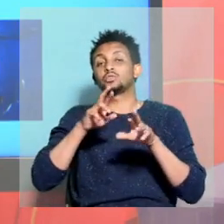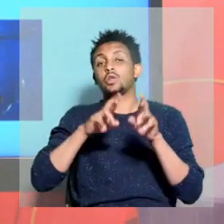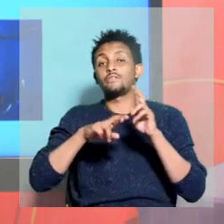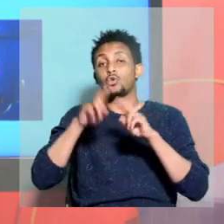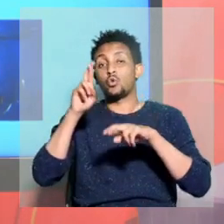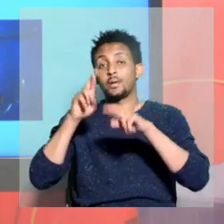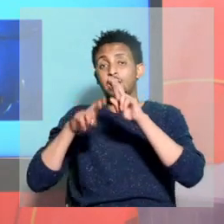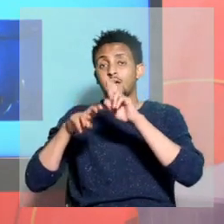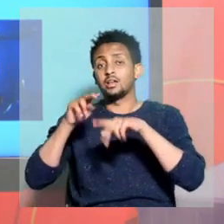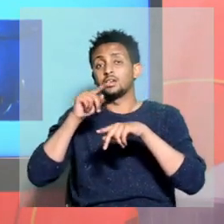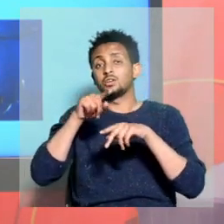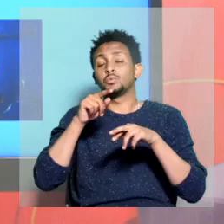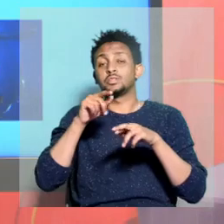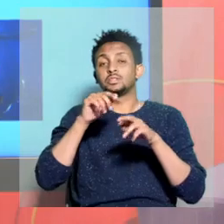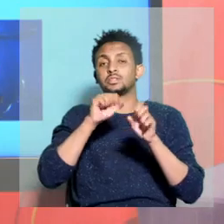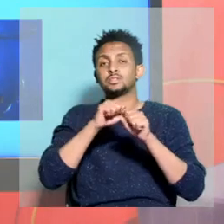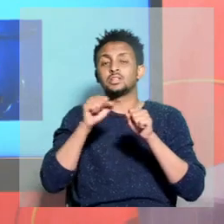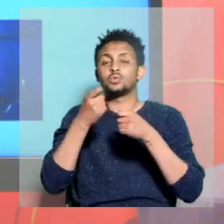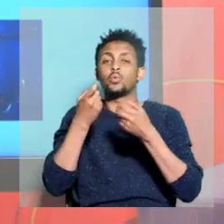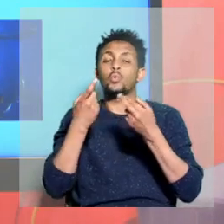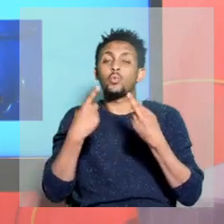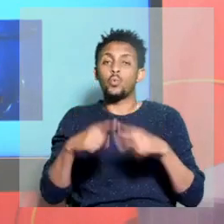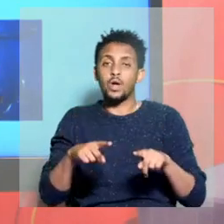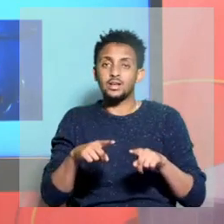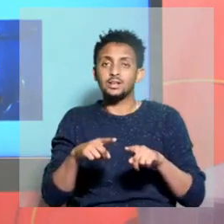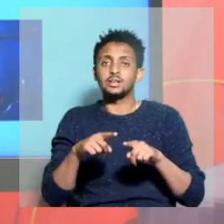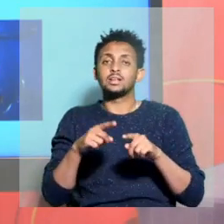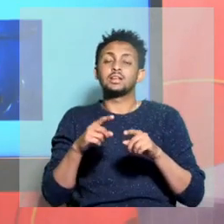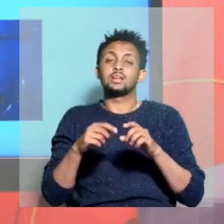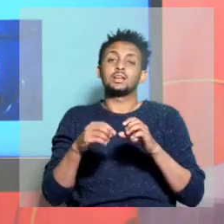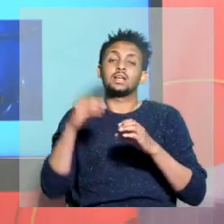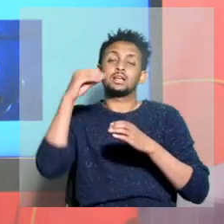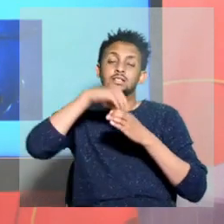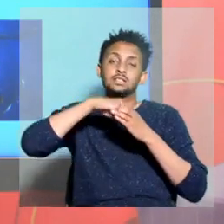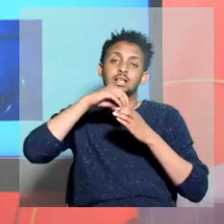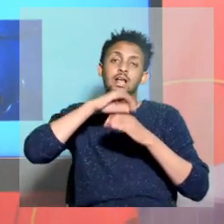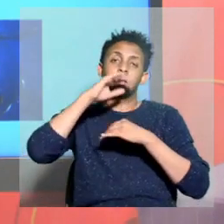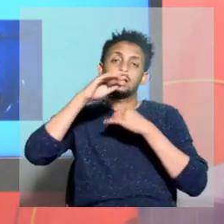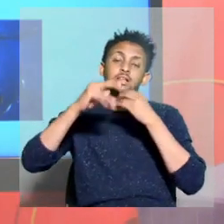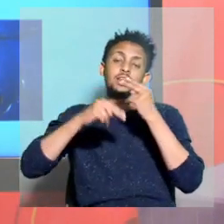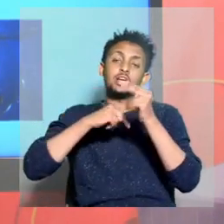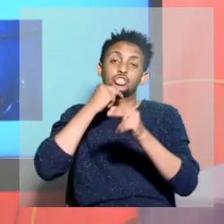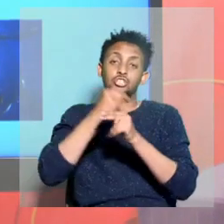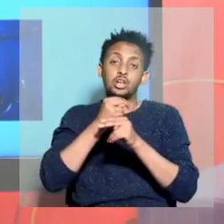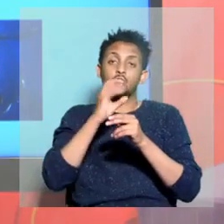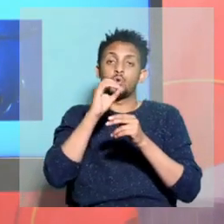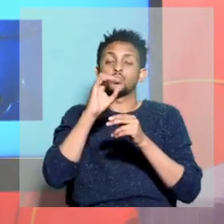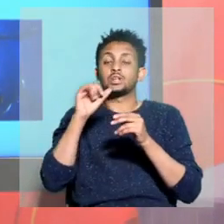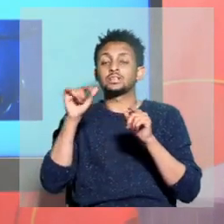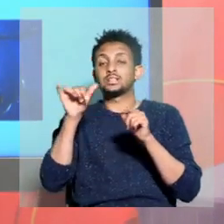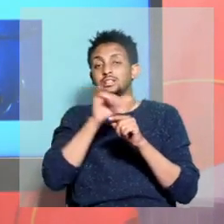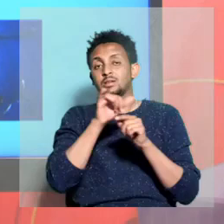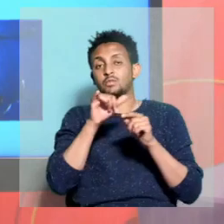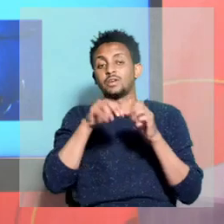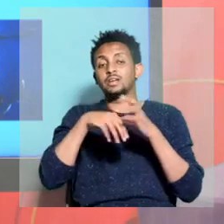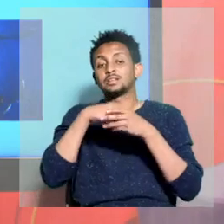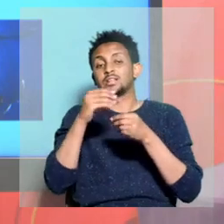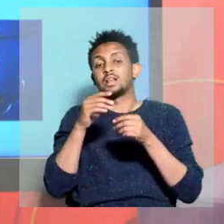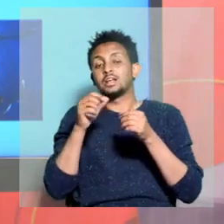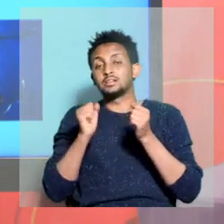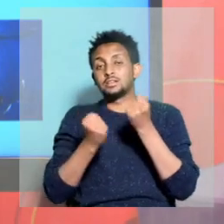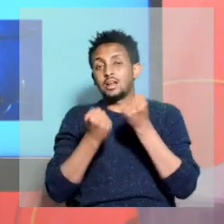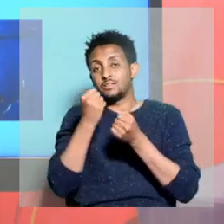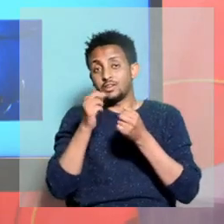phenomenon, which says that when the natural frequency of a given oscillator is the same as that of external